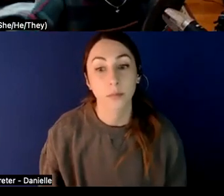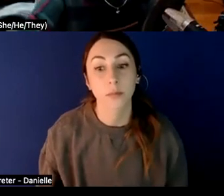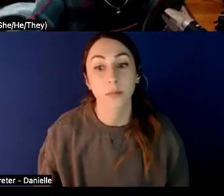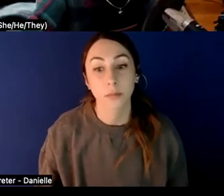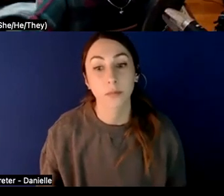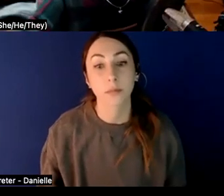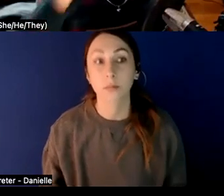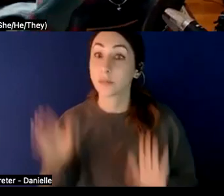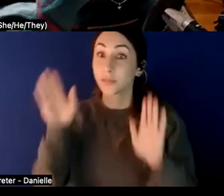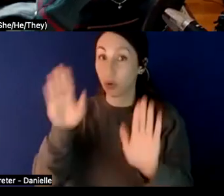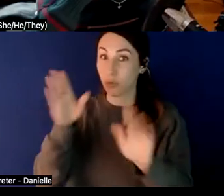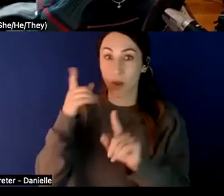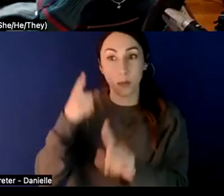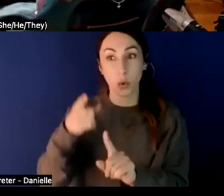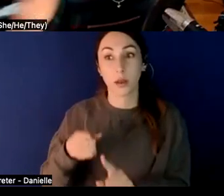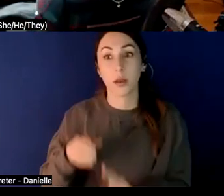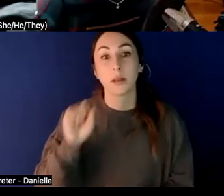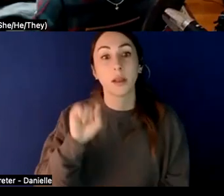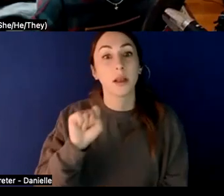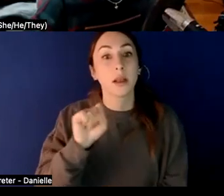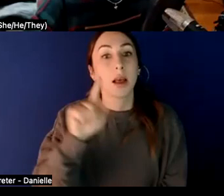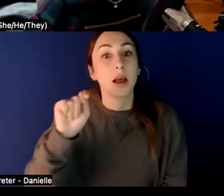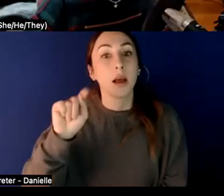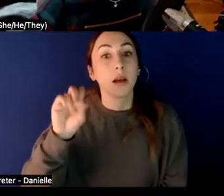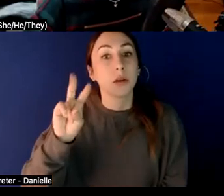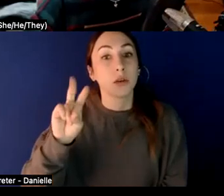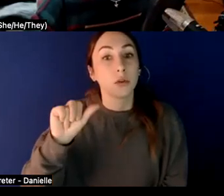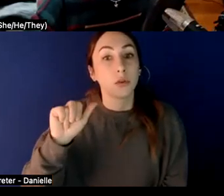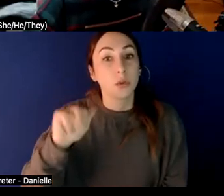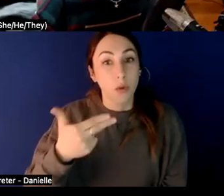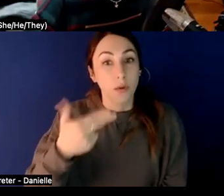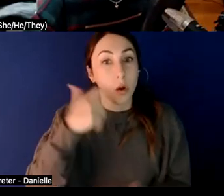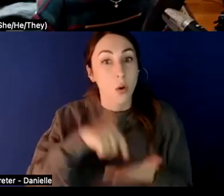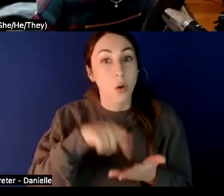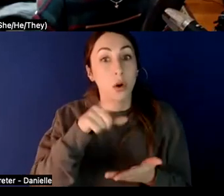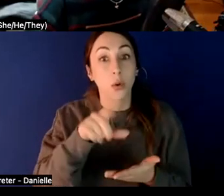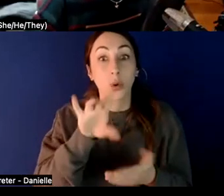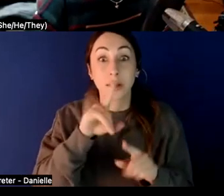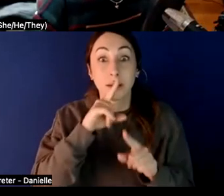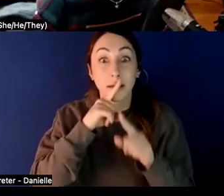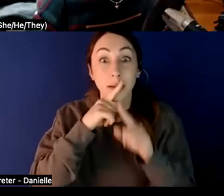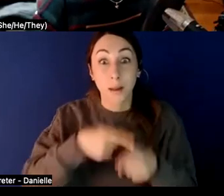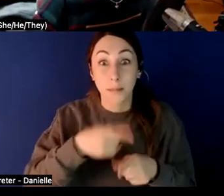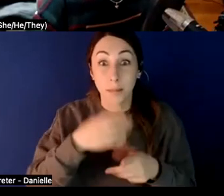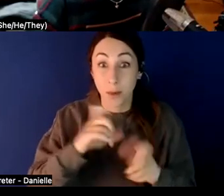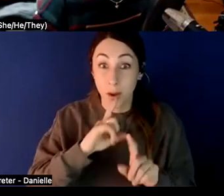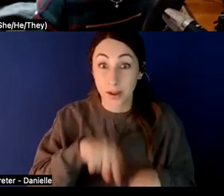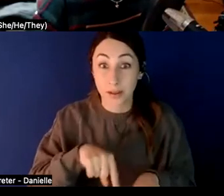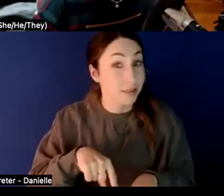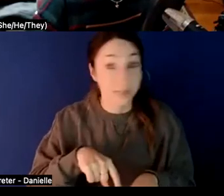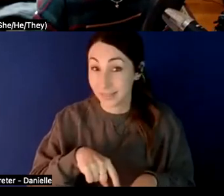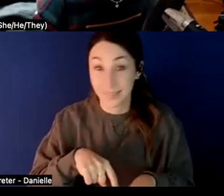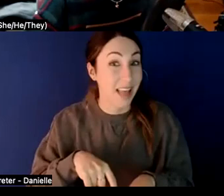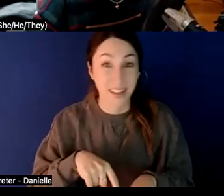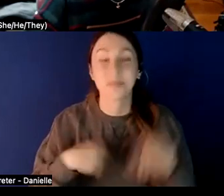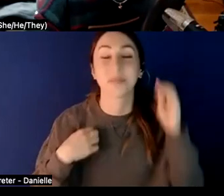Such great points. And Tova, I see that you unmuted yourself, so I want to give you a chance to respond if you did want to.